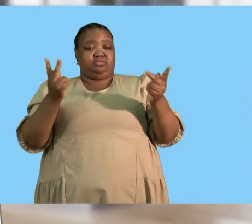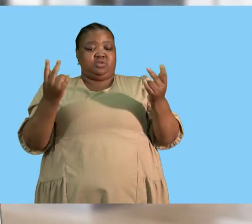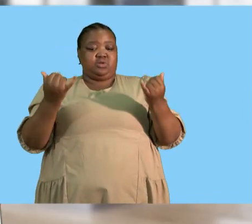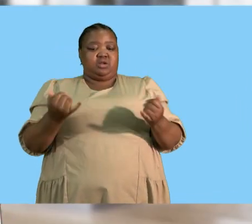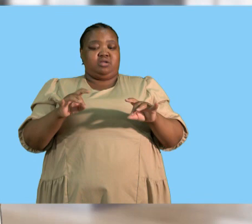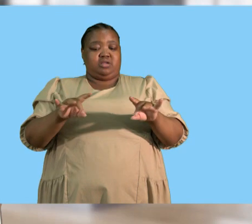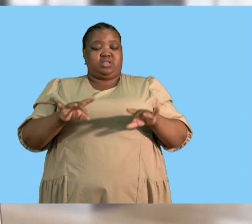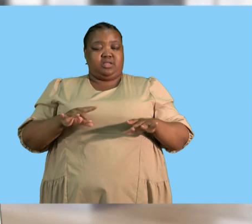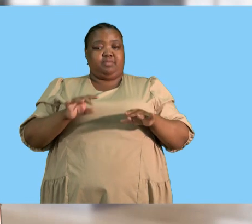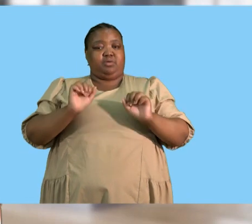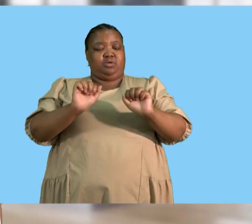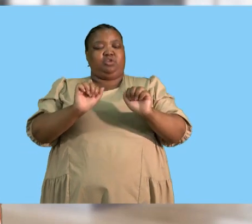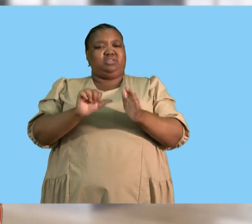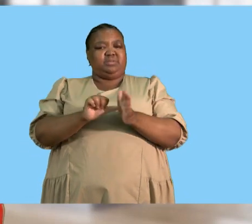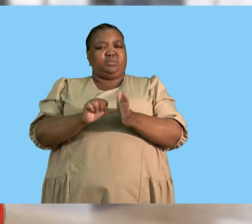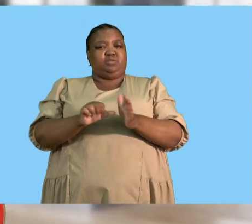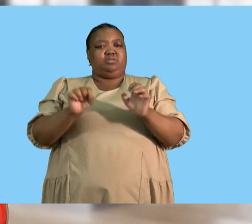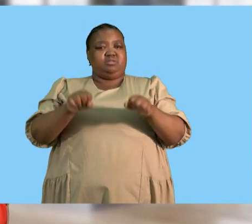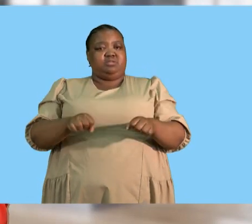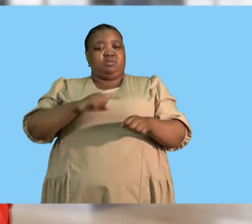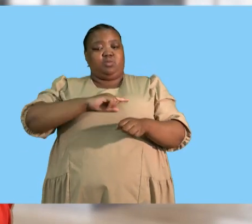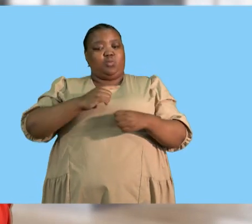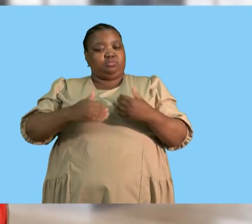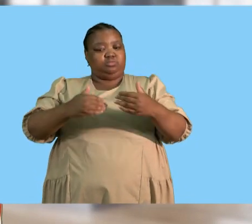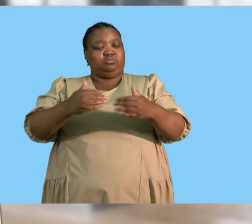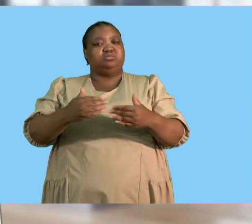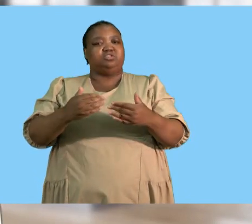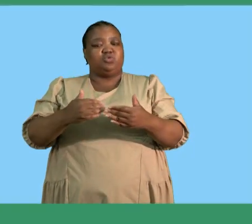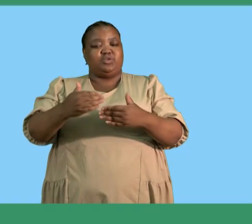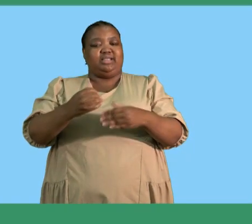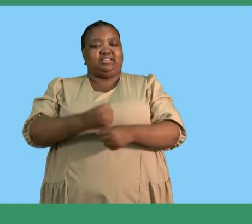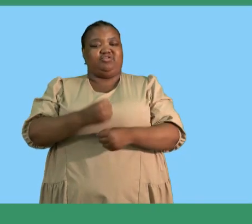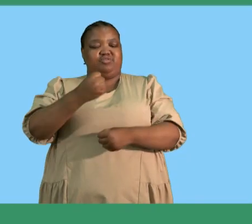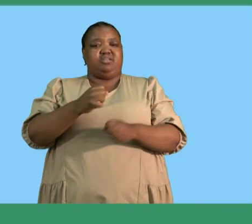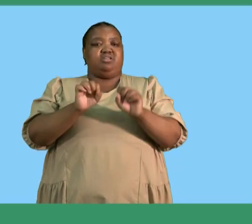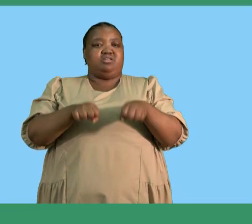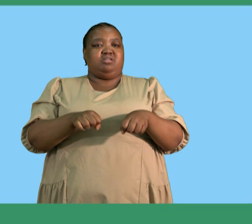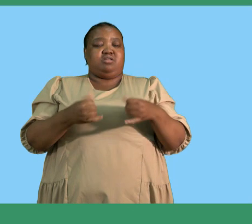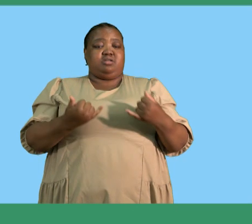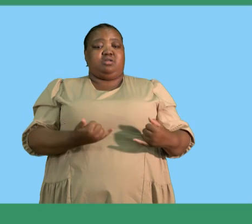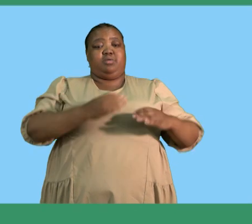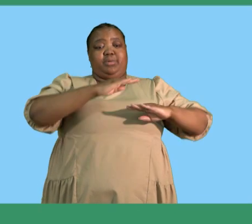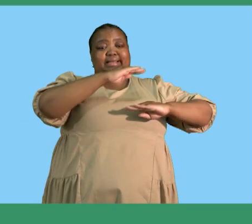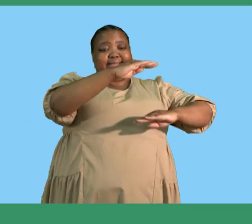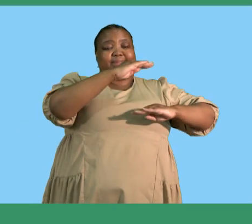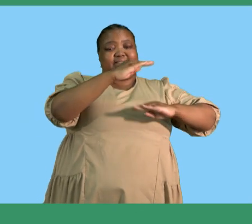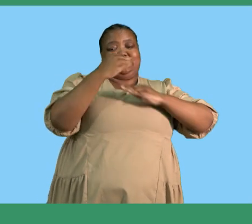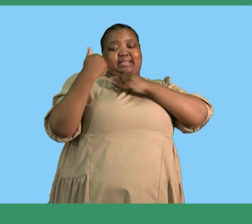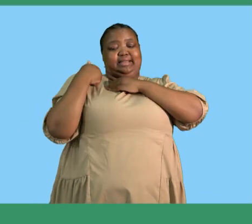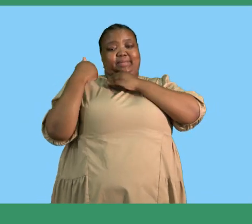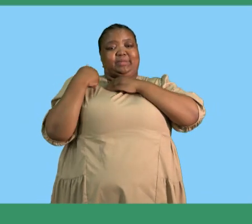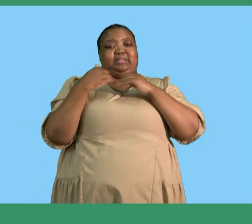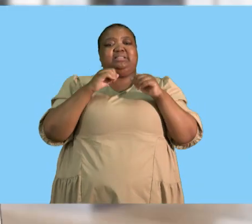your examination, as it also continues to the next grade. So when we talk about limited